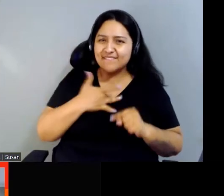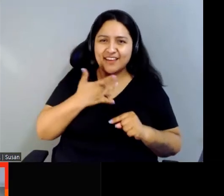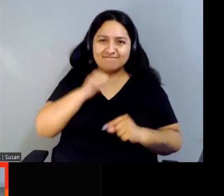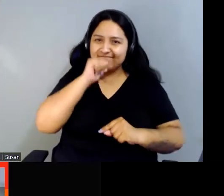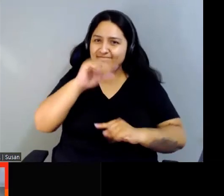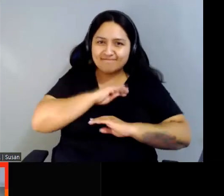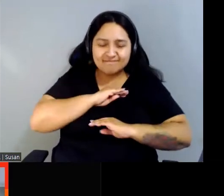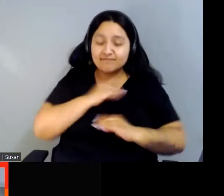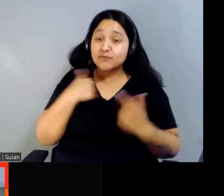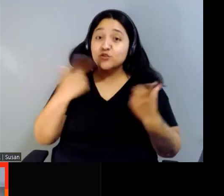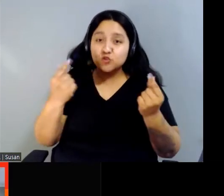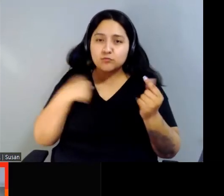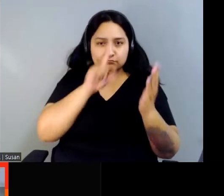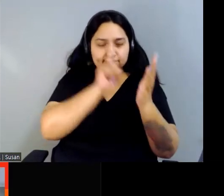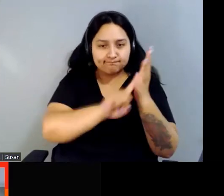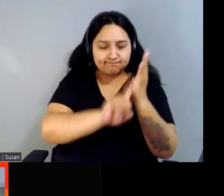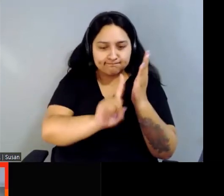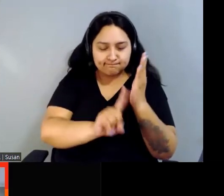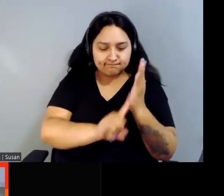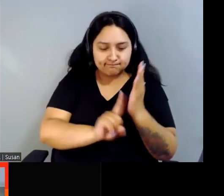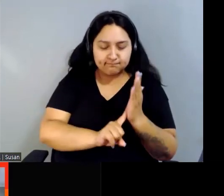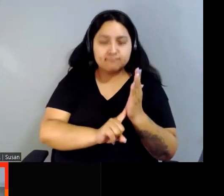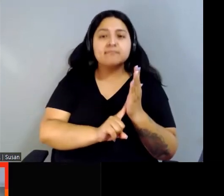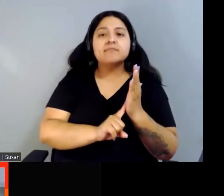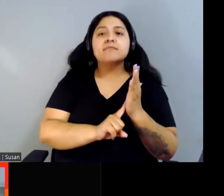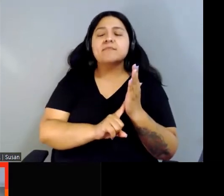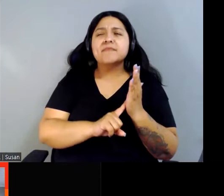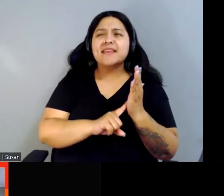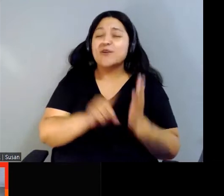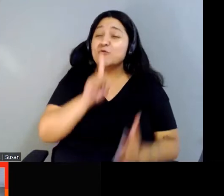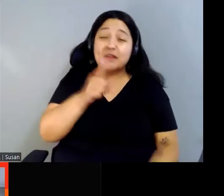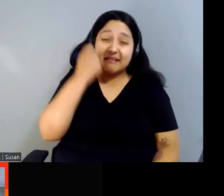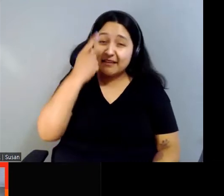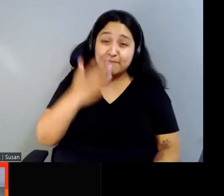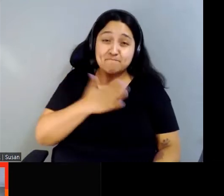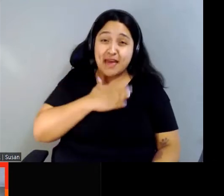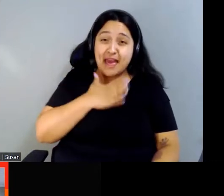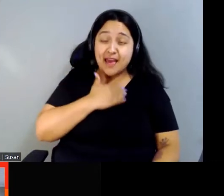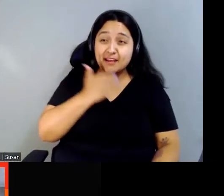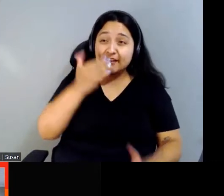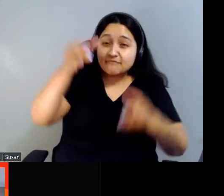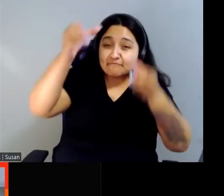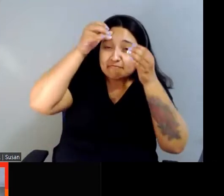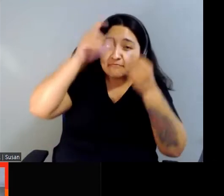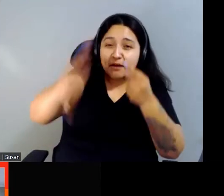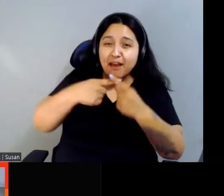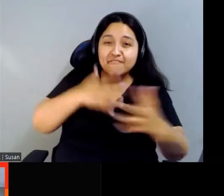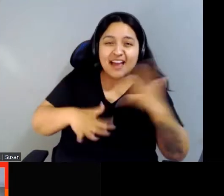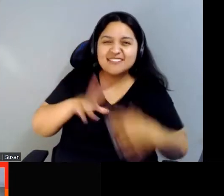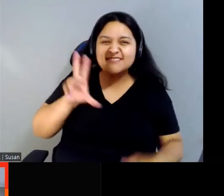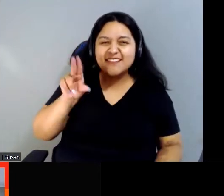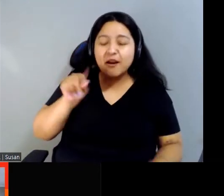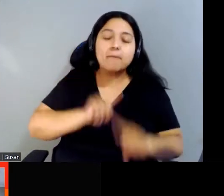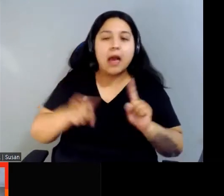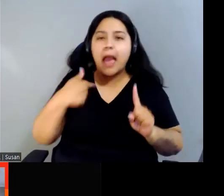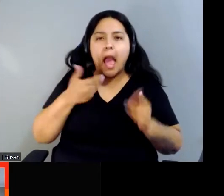of research, and without really any knowledge of the fashion industry, I hired the people